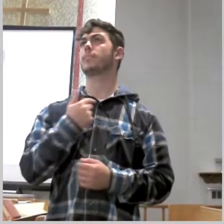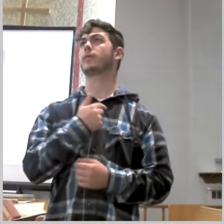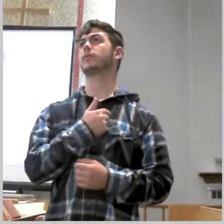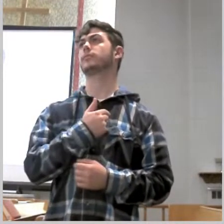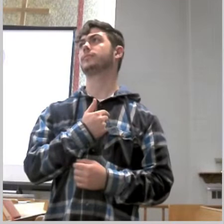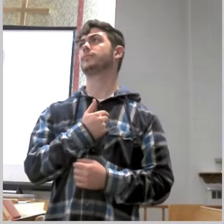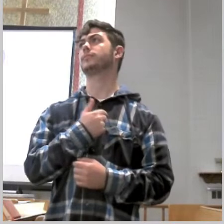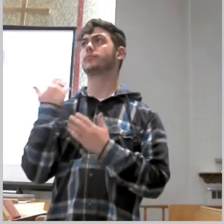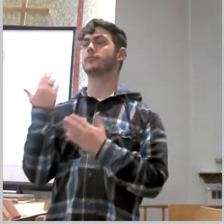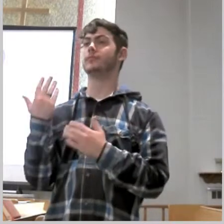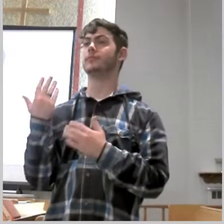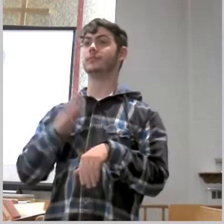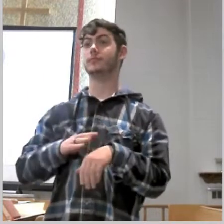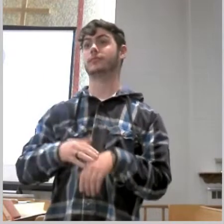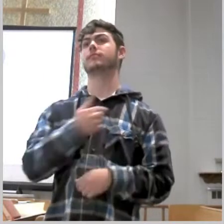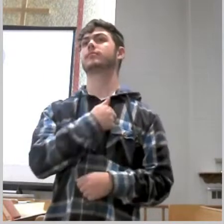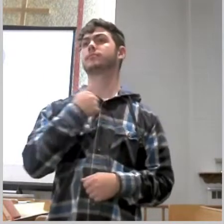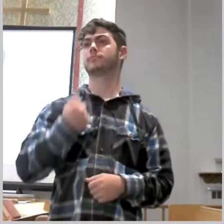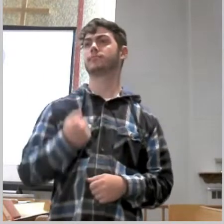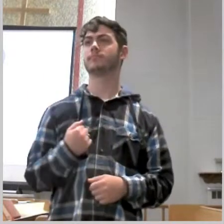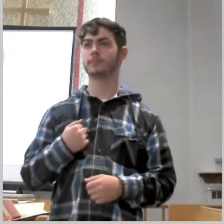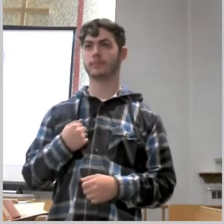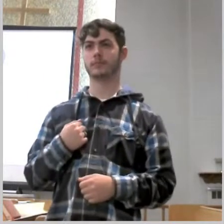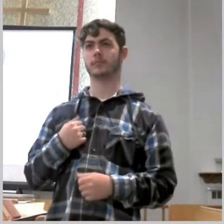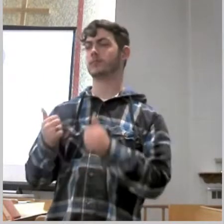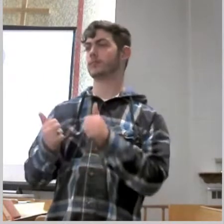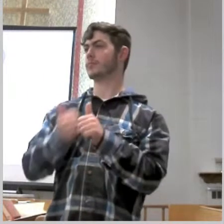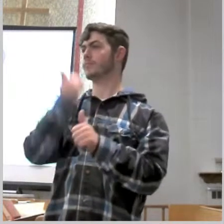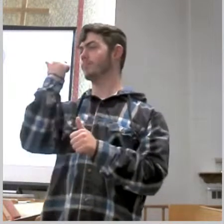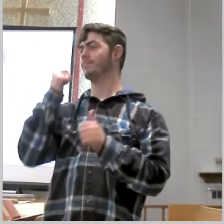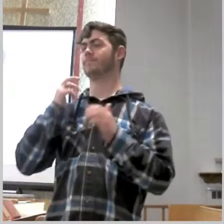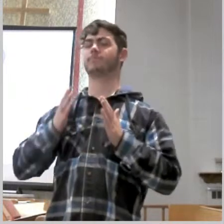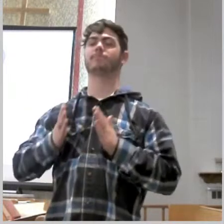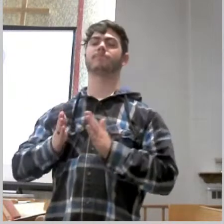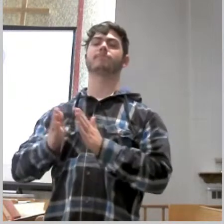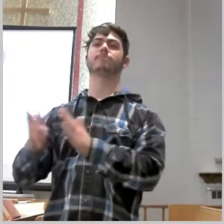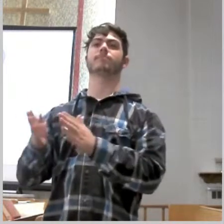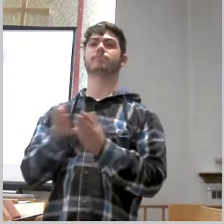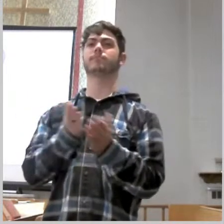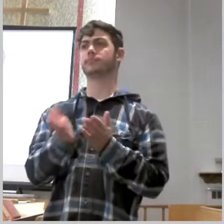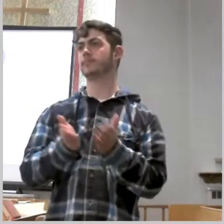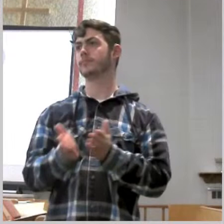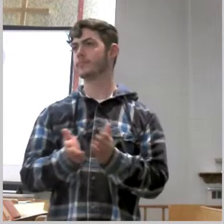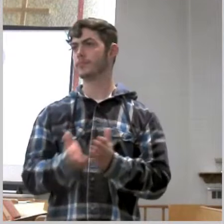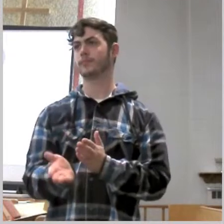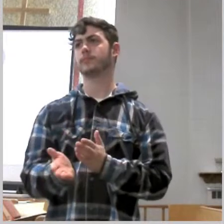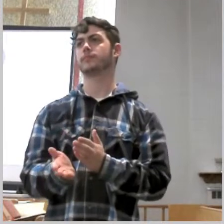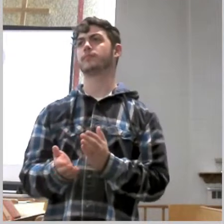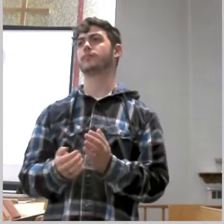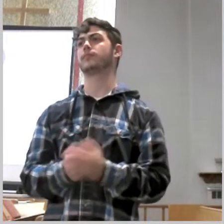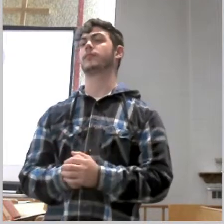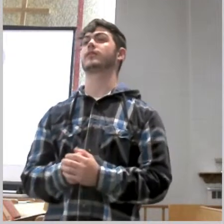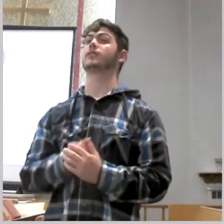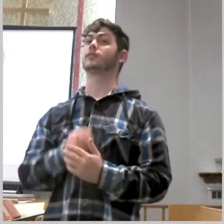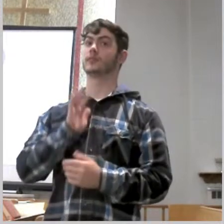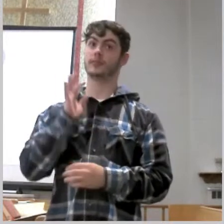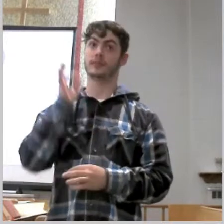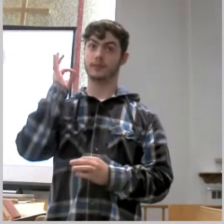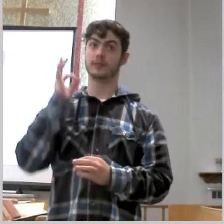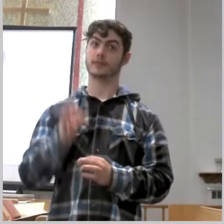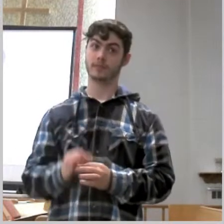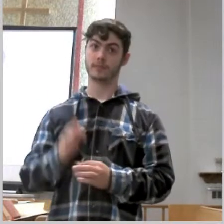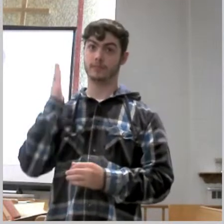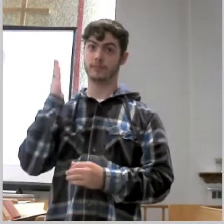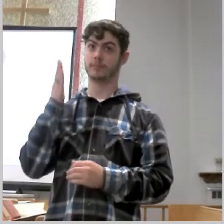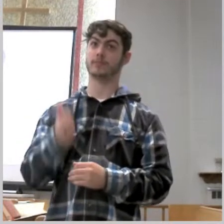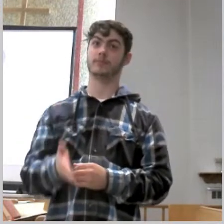greatest way to serve yet known to us. It will stretch your faith, which